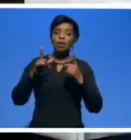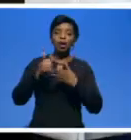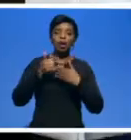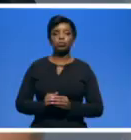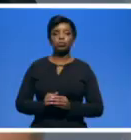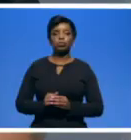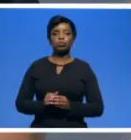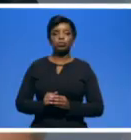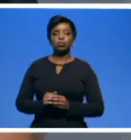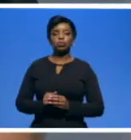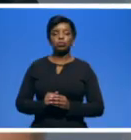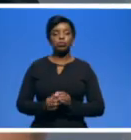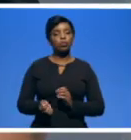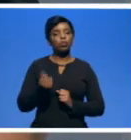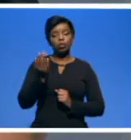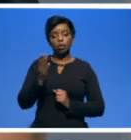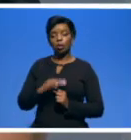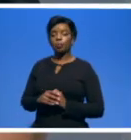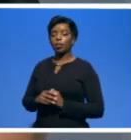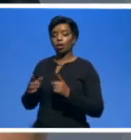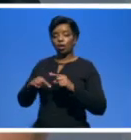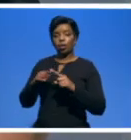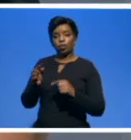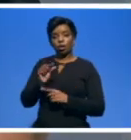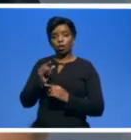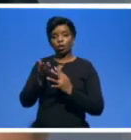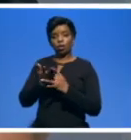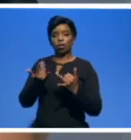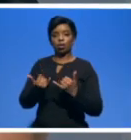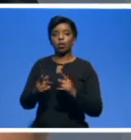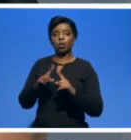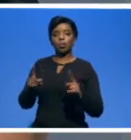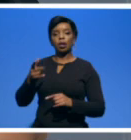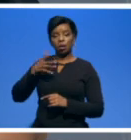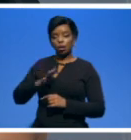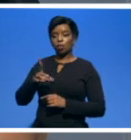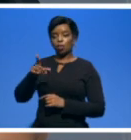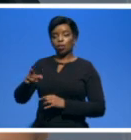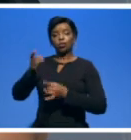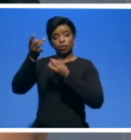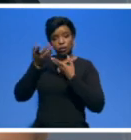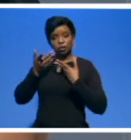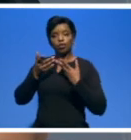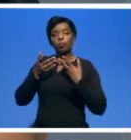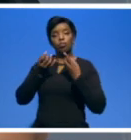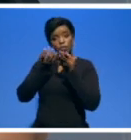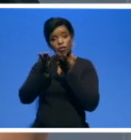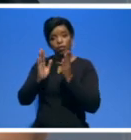all right. Commissioner, we're about to break for an ad break now, but ke kopa o tlhalosetse babogi ba rona today